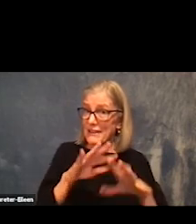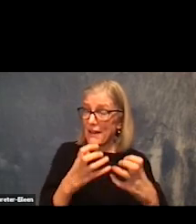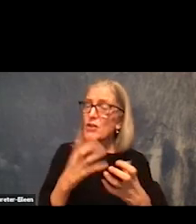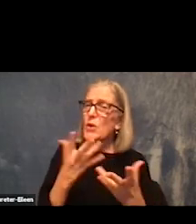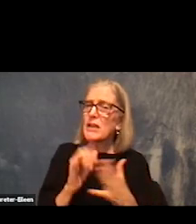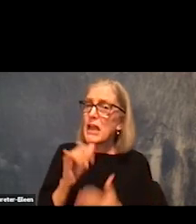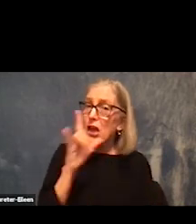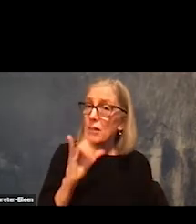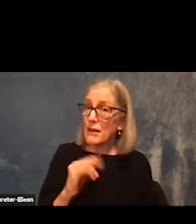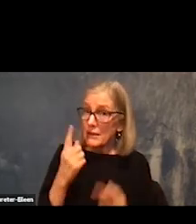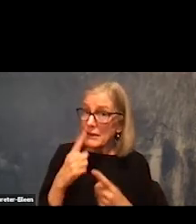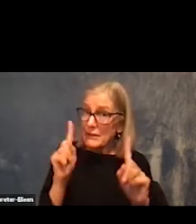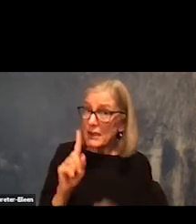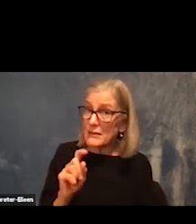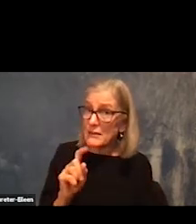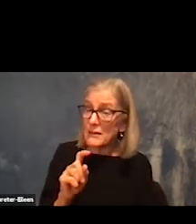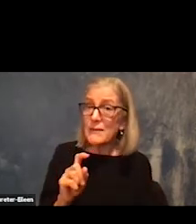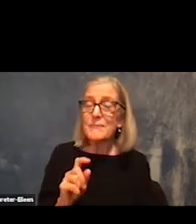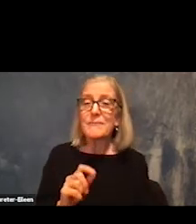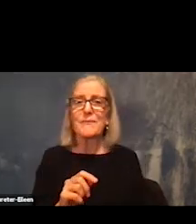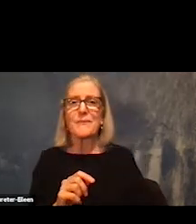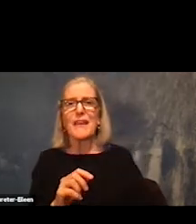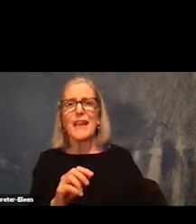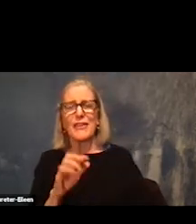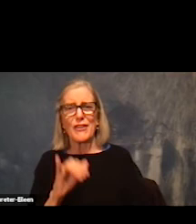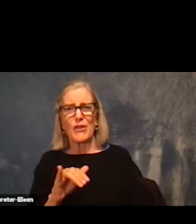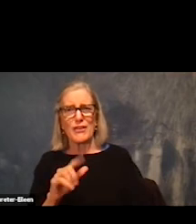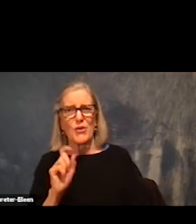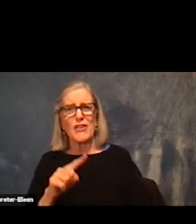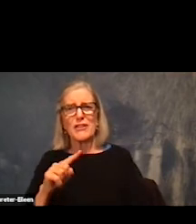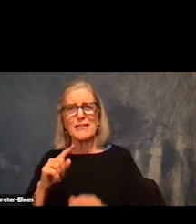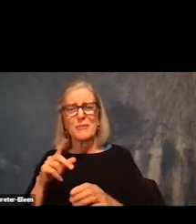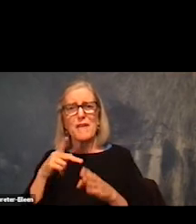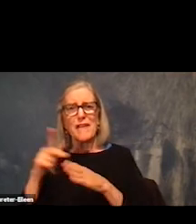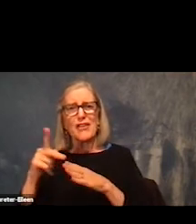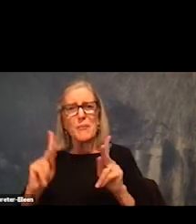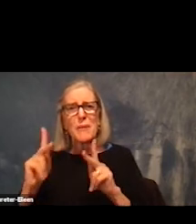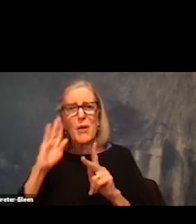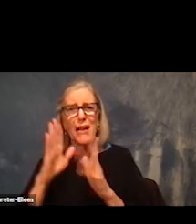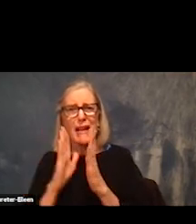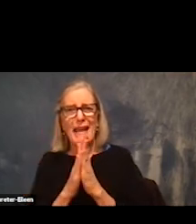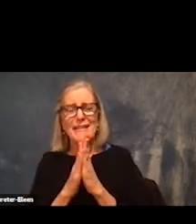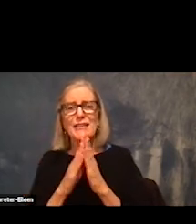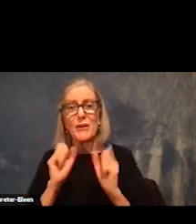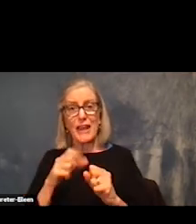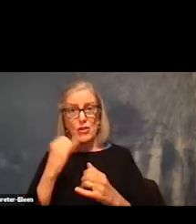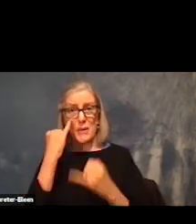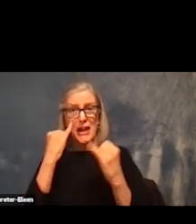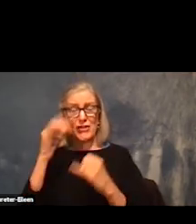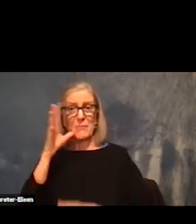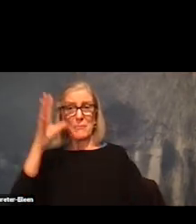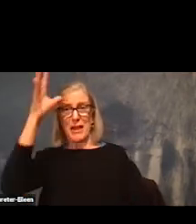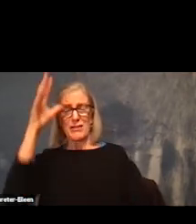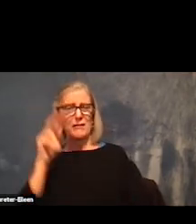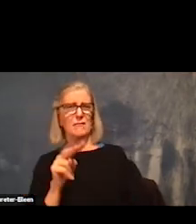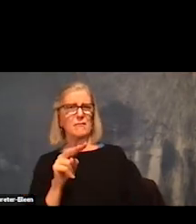successful? I mean, these are questions professionals are asking. Can you imagine parents that are like, what, so he has a